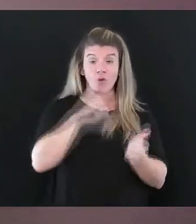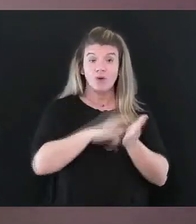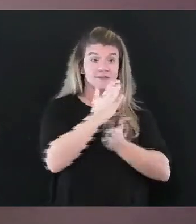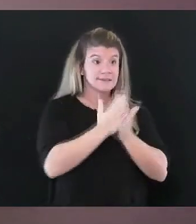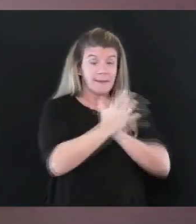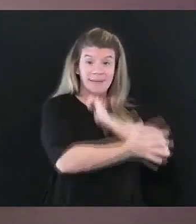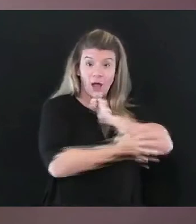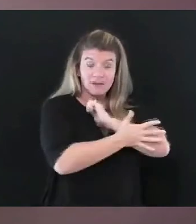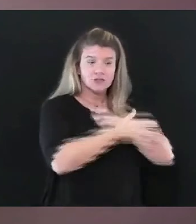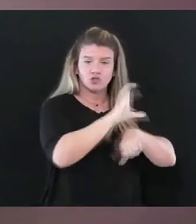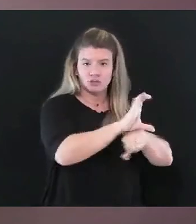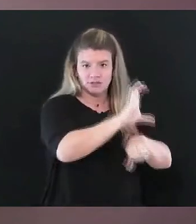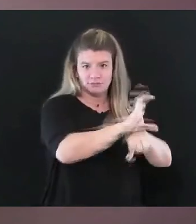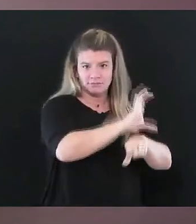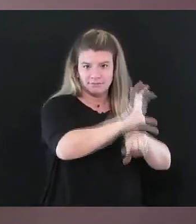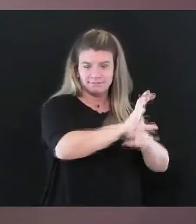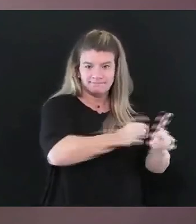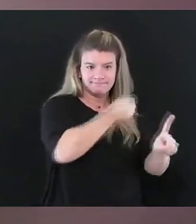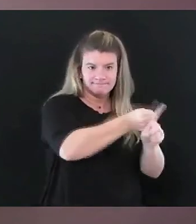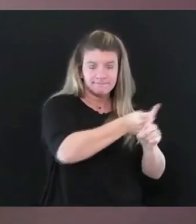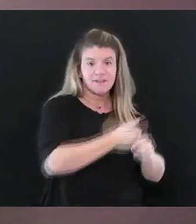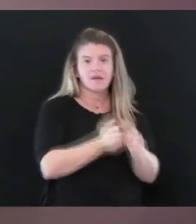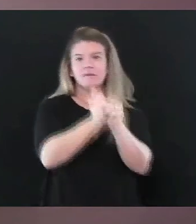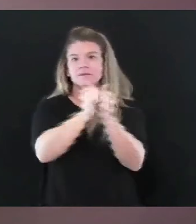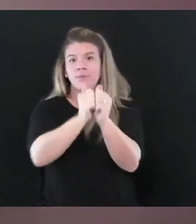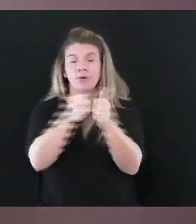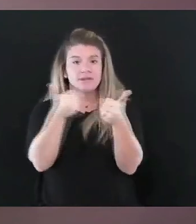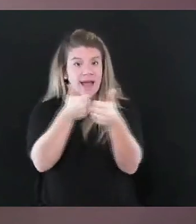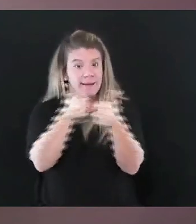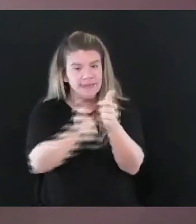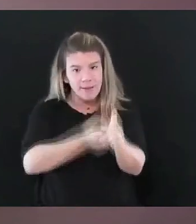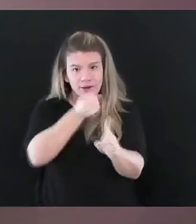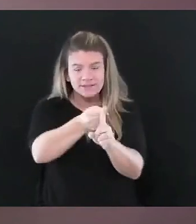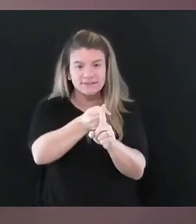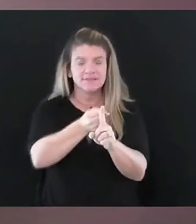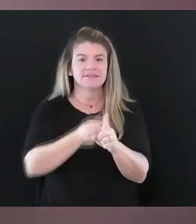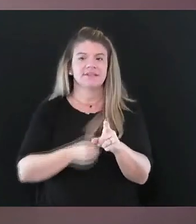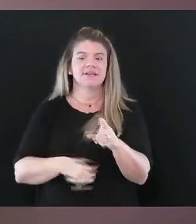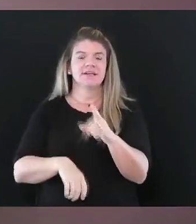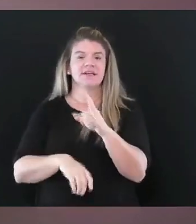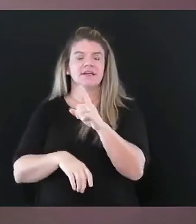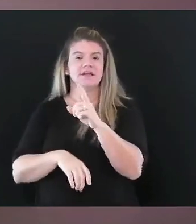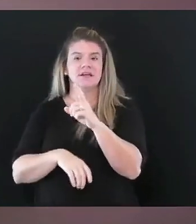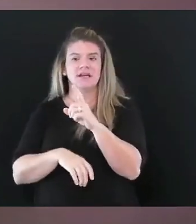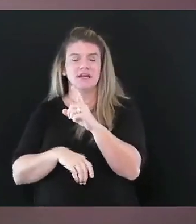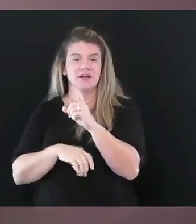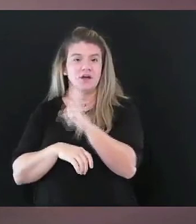churches, we've seen outbreaks in sports teams, we've seen outbreaks in